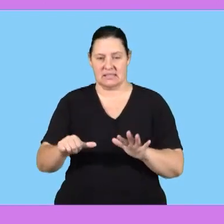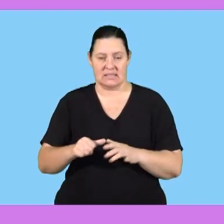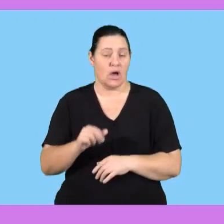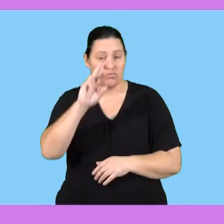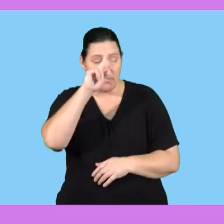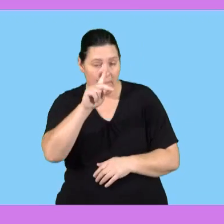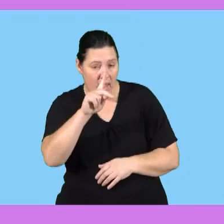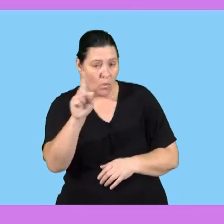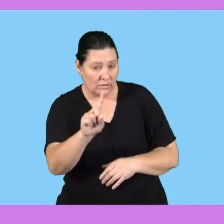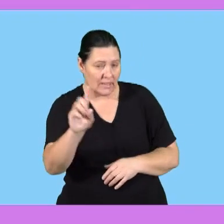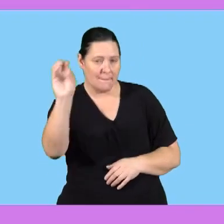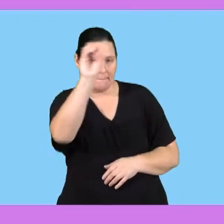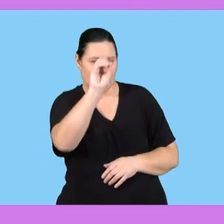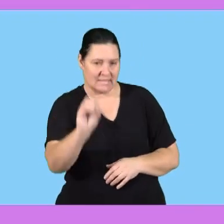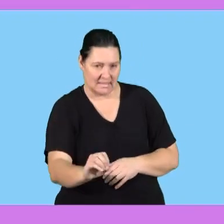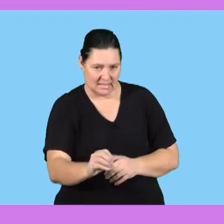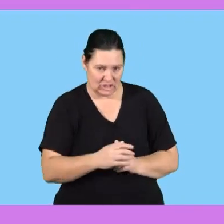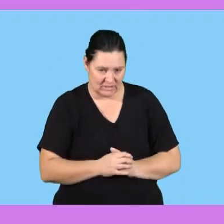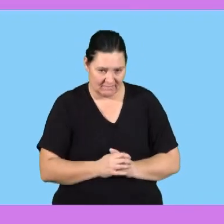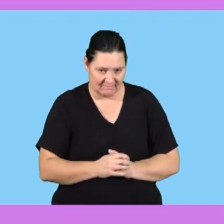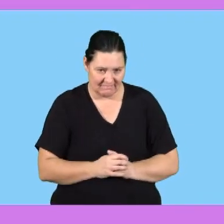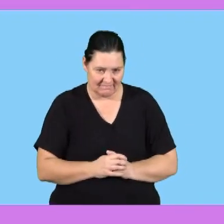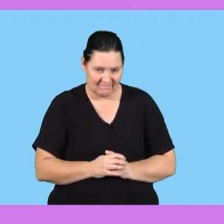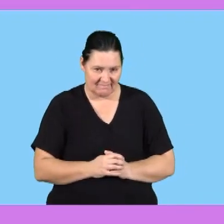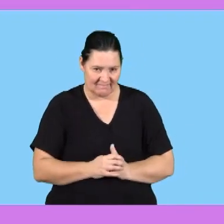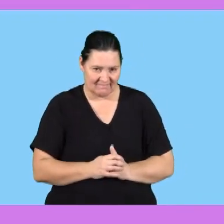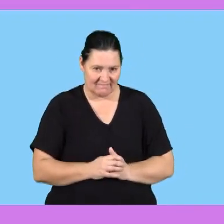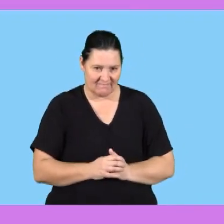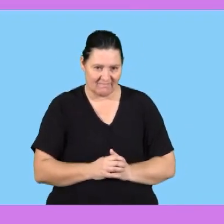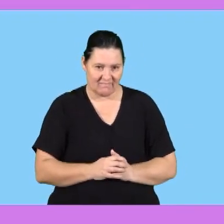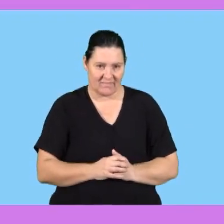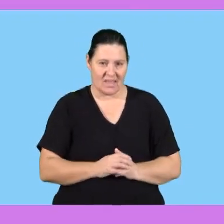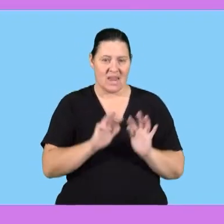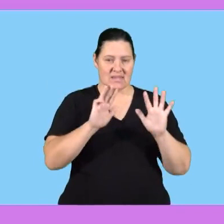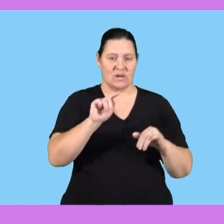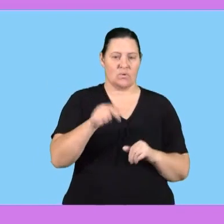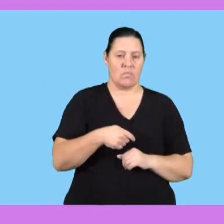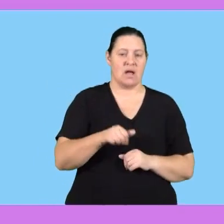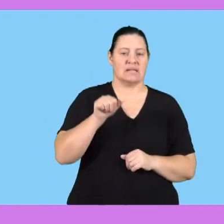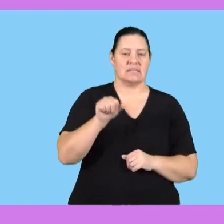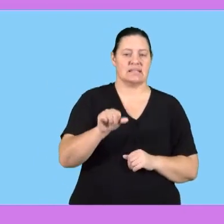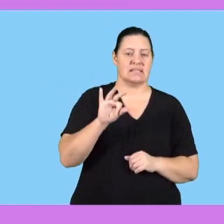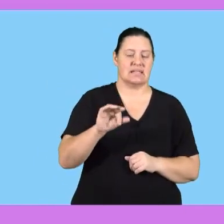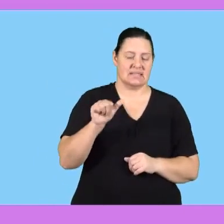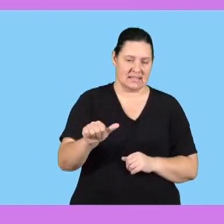9.636, and remember it's percentage change, so the average percentage change will be